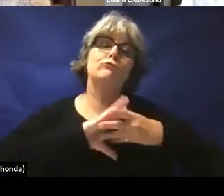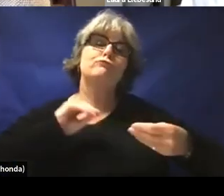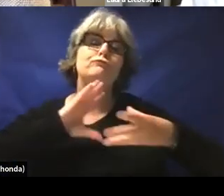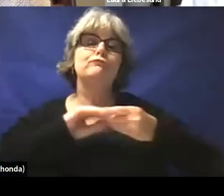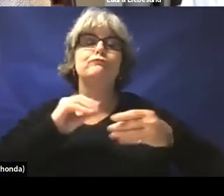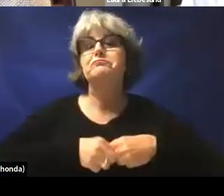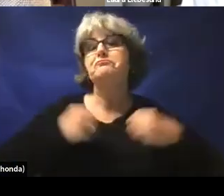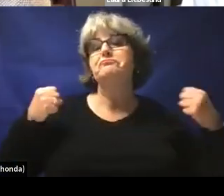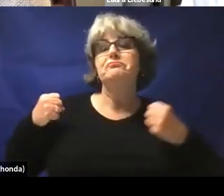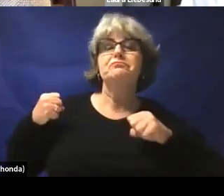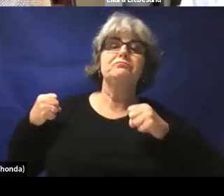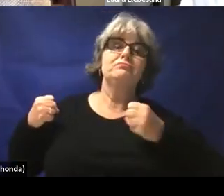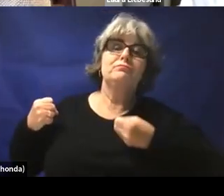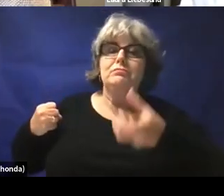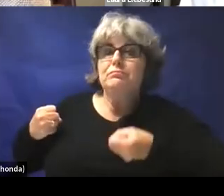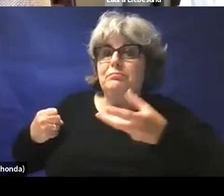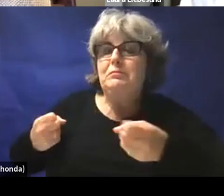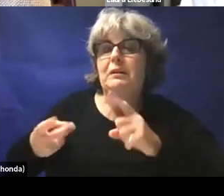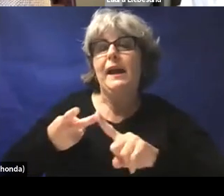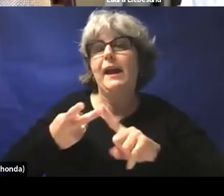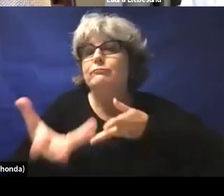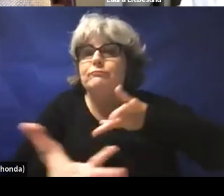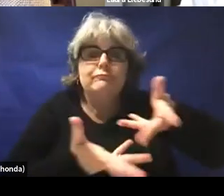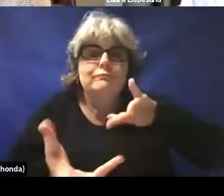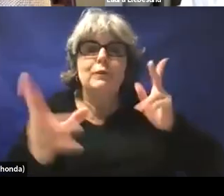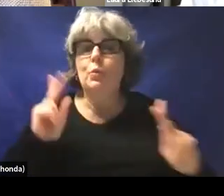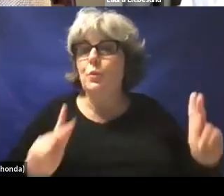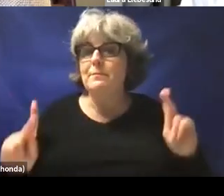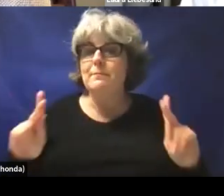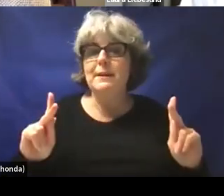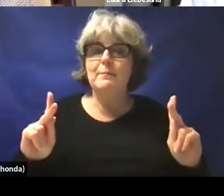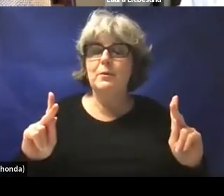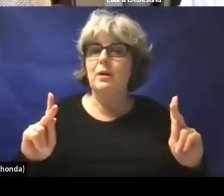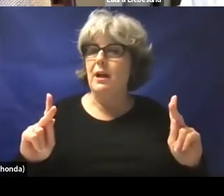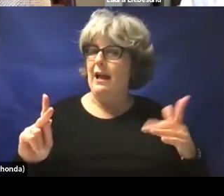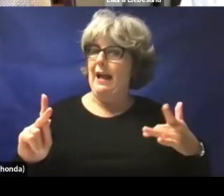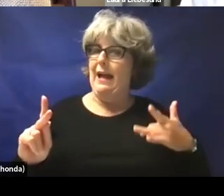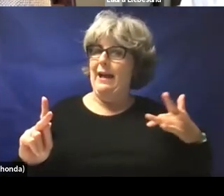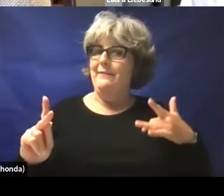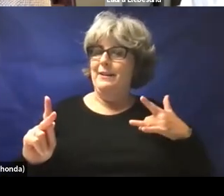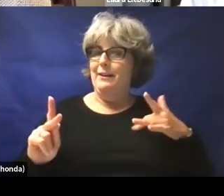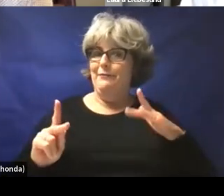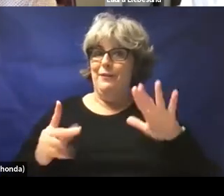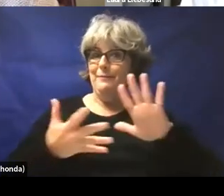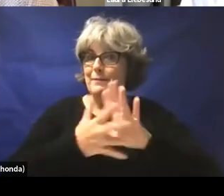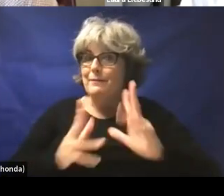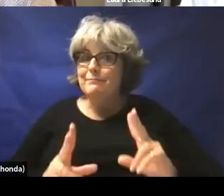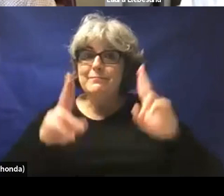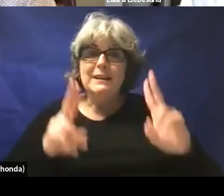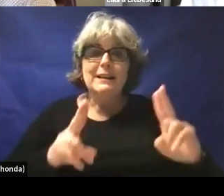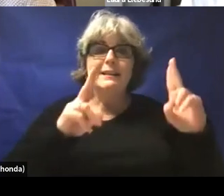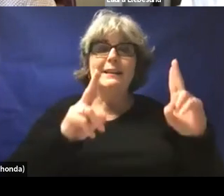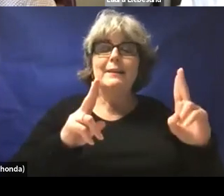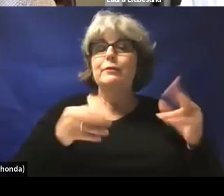and listening and engaging with people, I just kind of got the impression, even from the clips that we listened to today, that there was